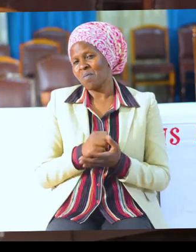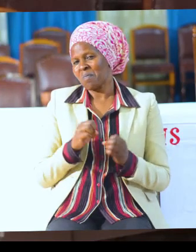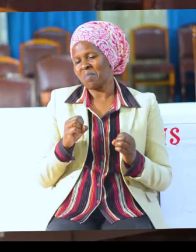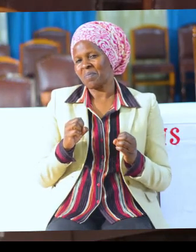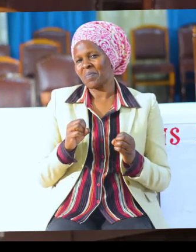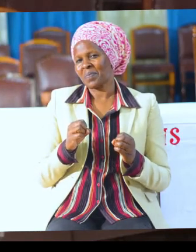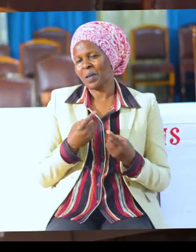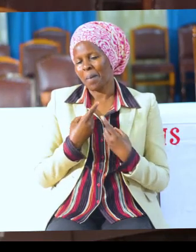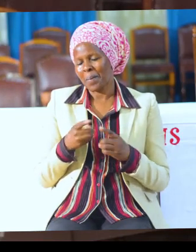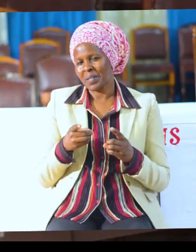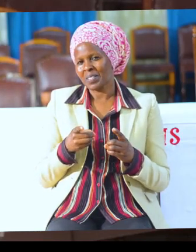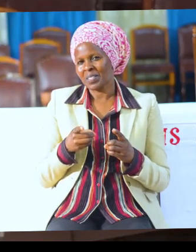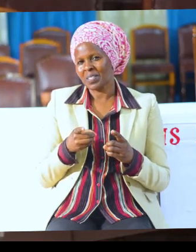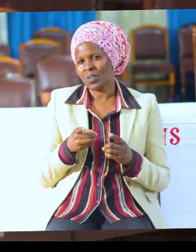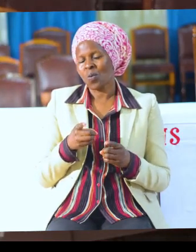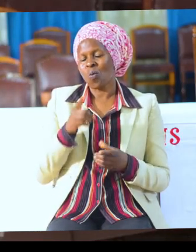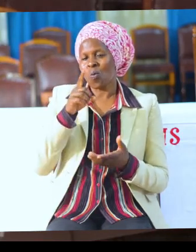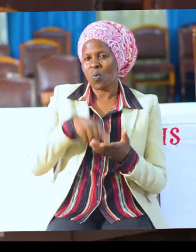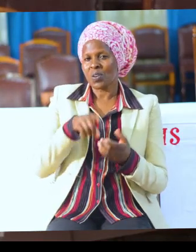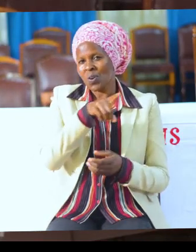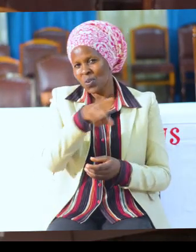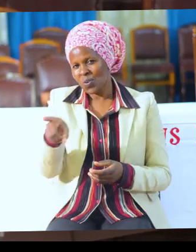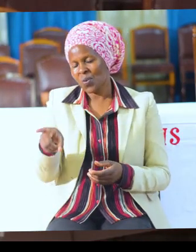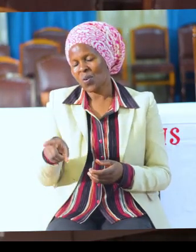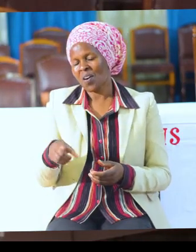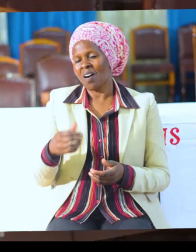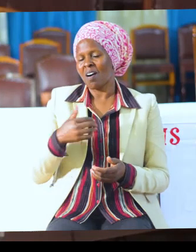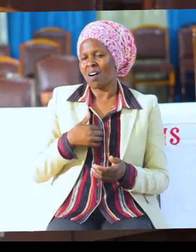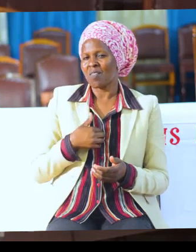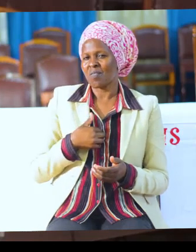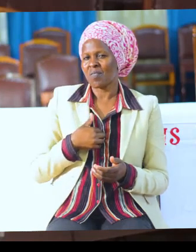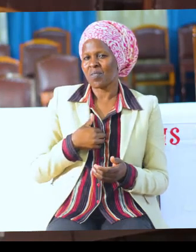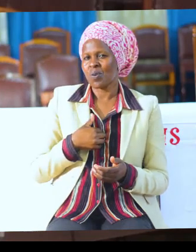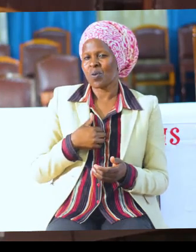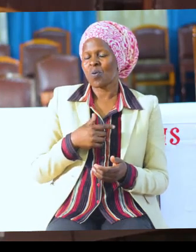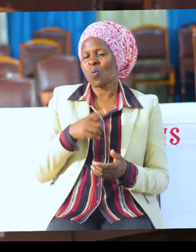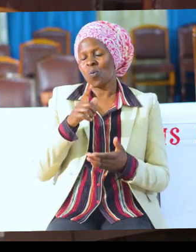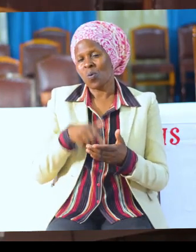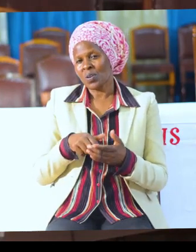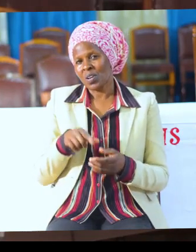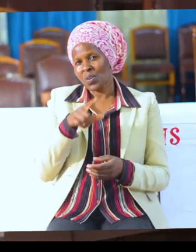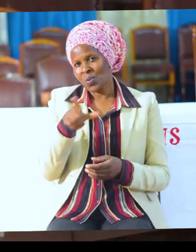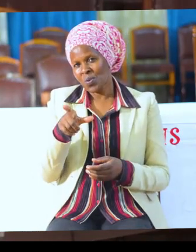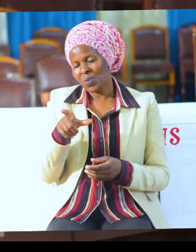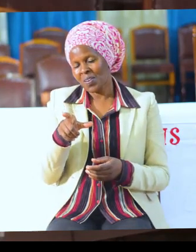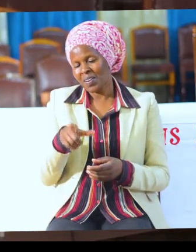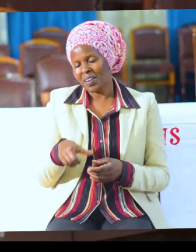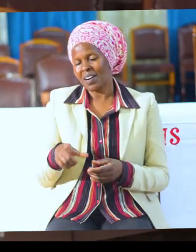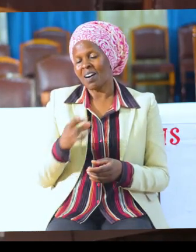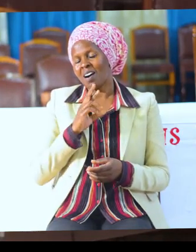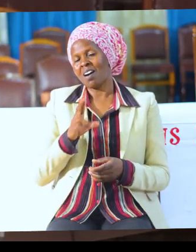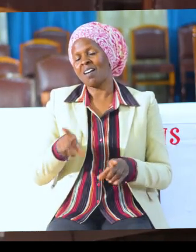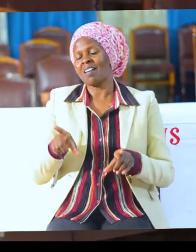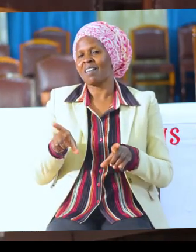Yes, but what we have. What we are not like, but what we are